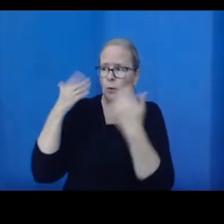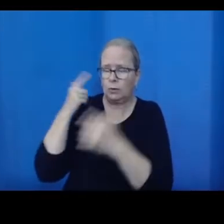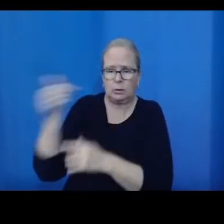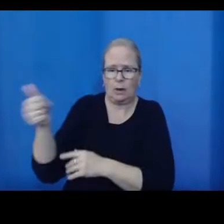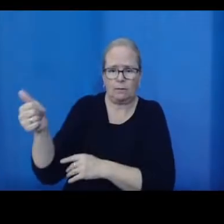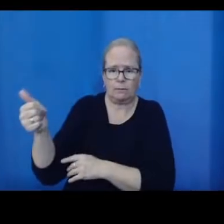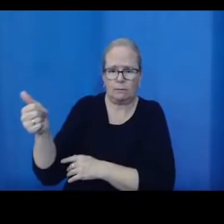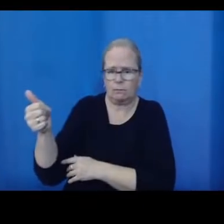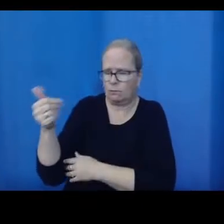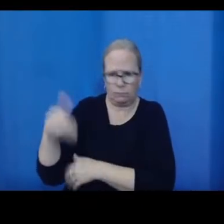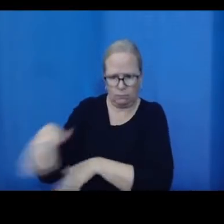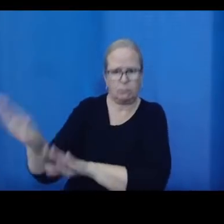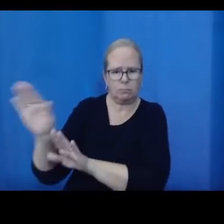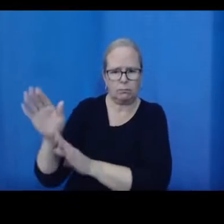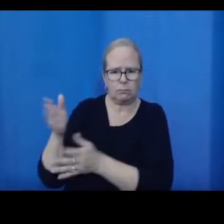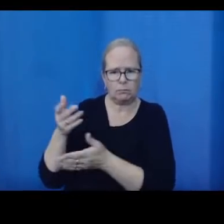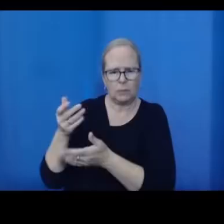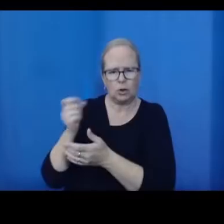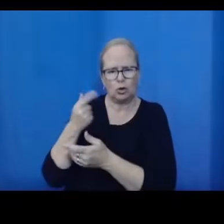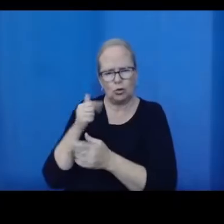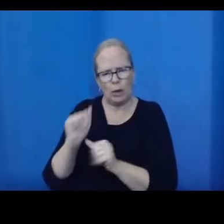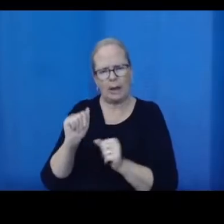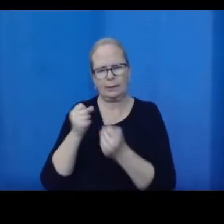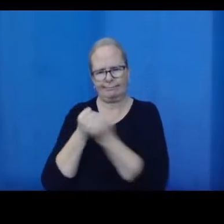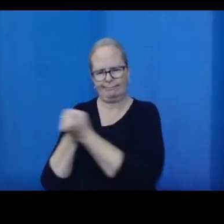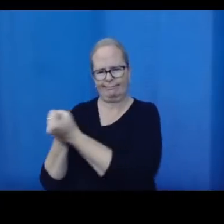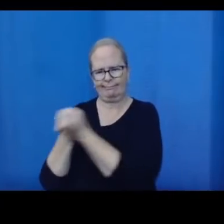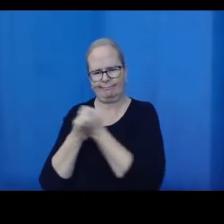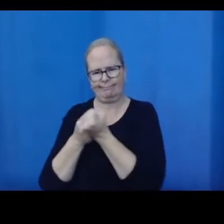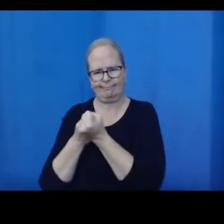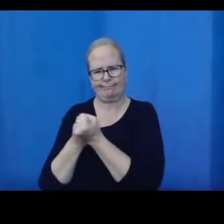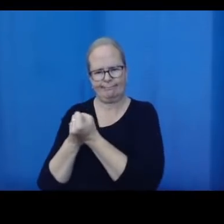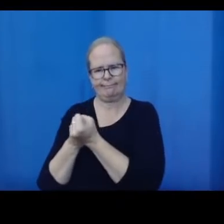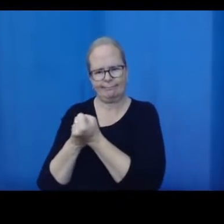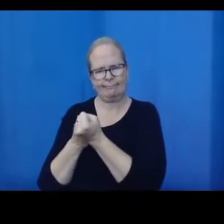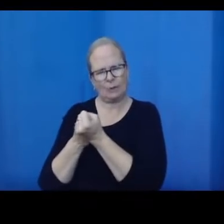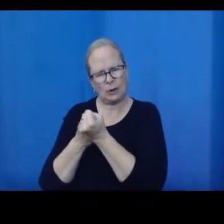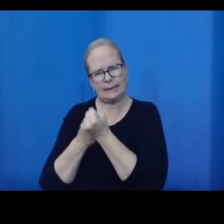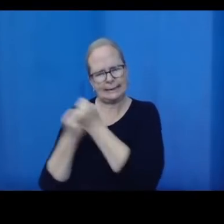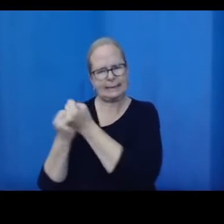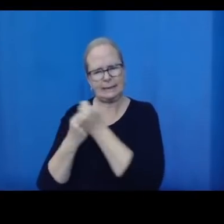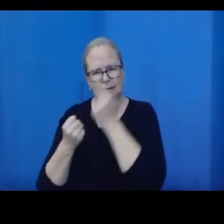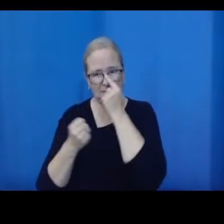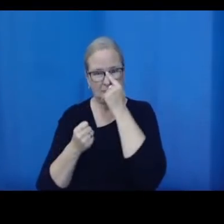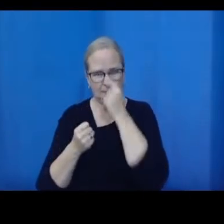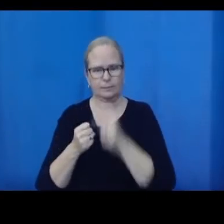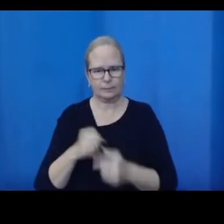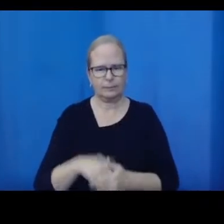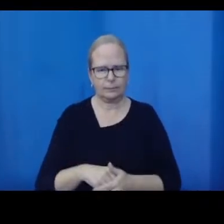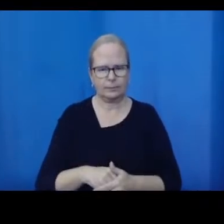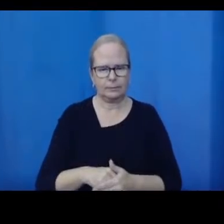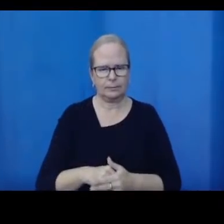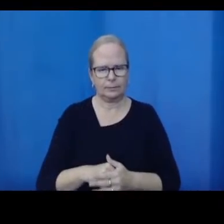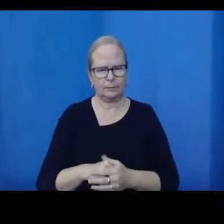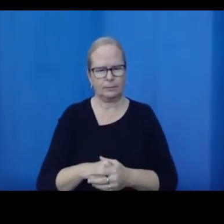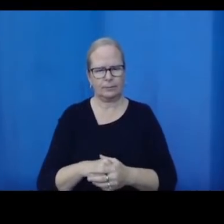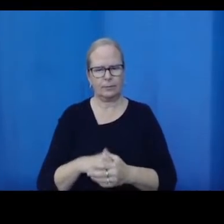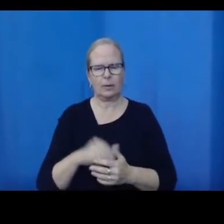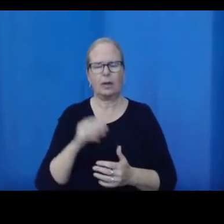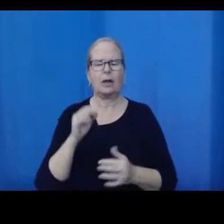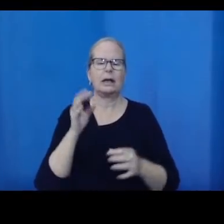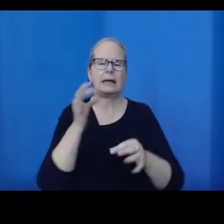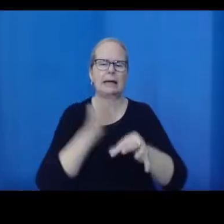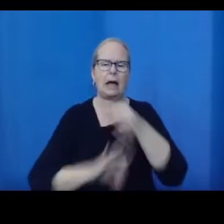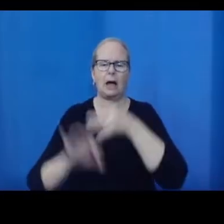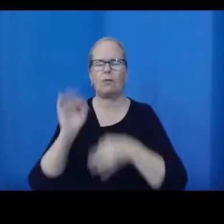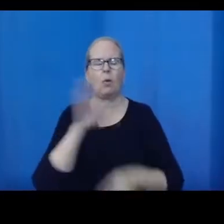to do, rather than trying to make it better or to say it's going to be fine, or reassure, because I can't. I